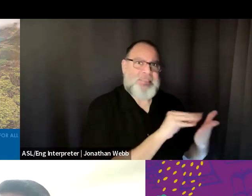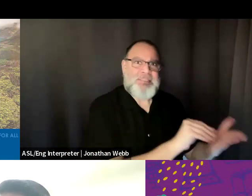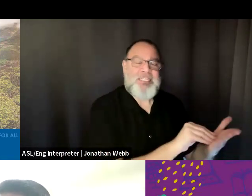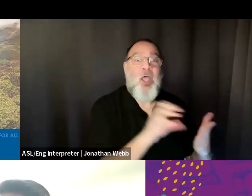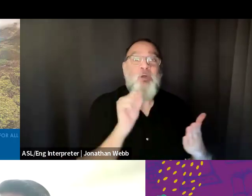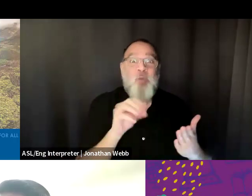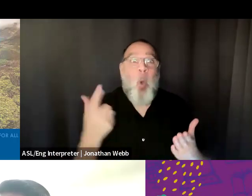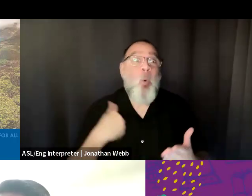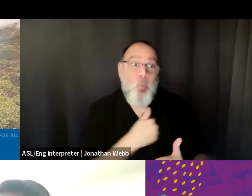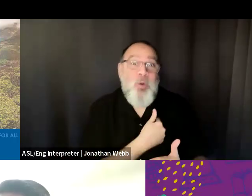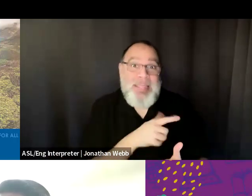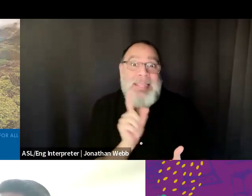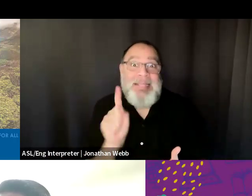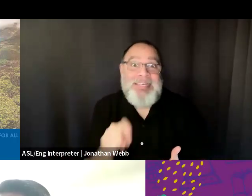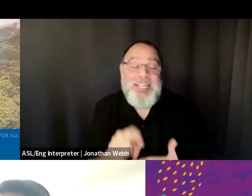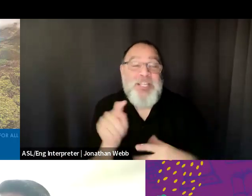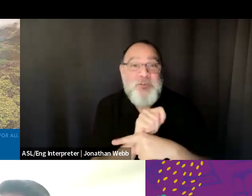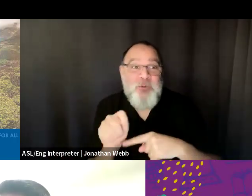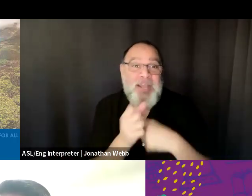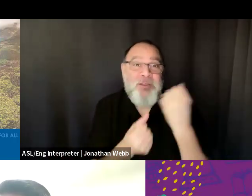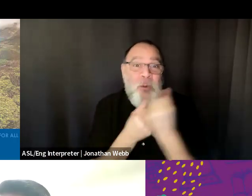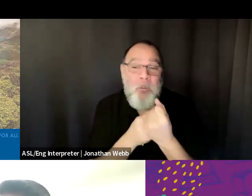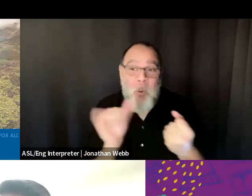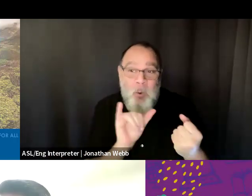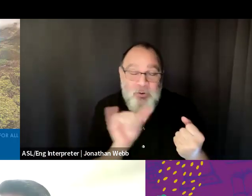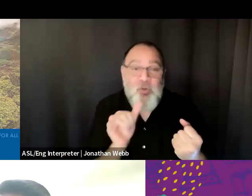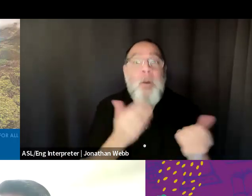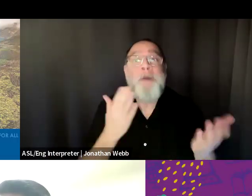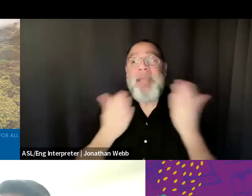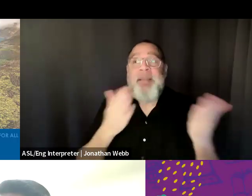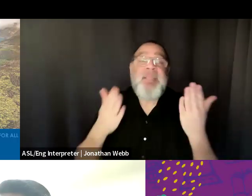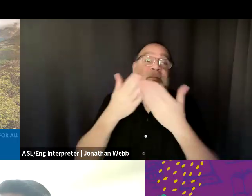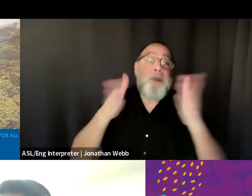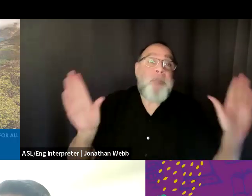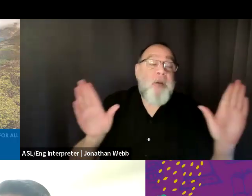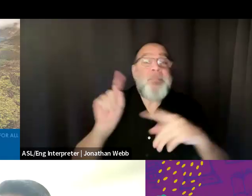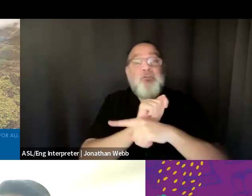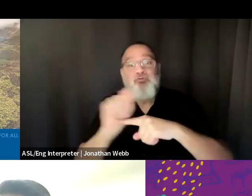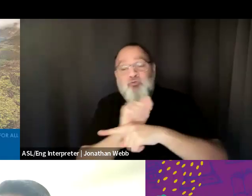training support, whether it is aimed directly at the public through public trainings and